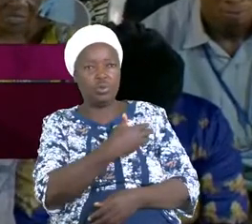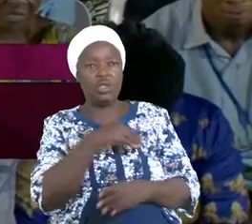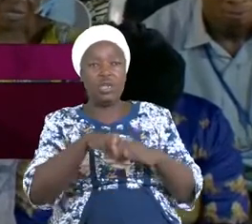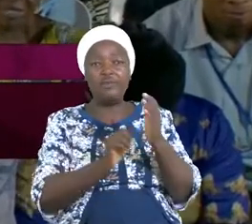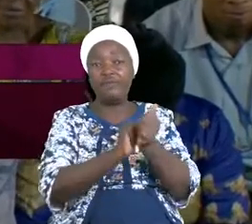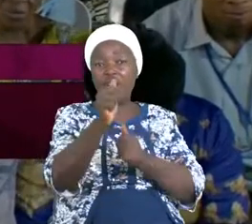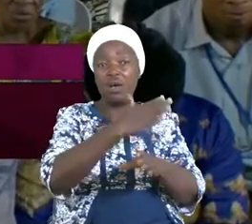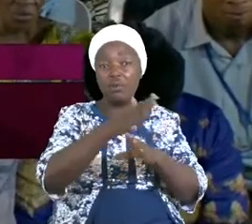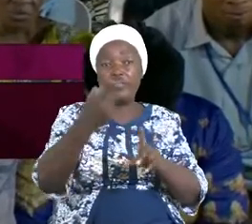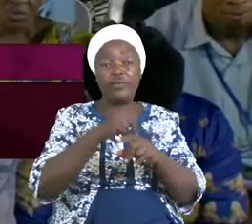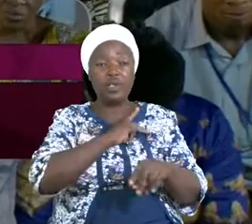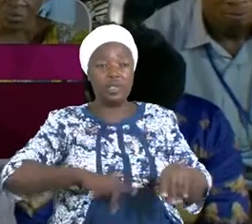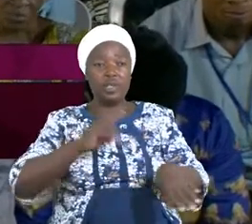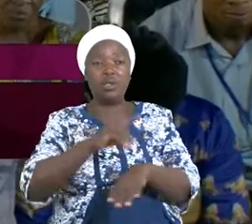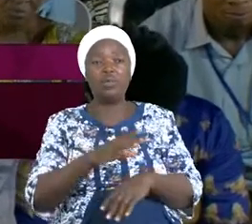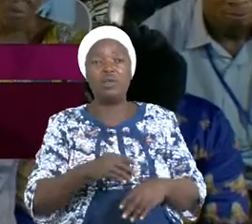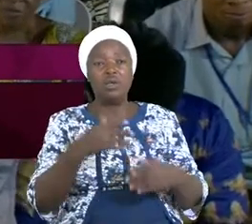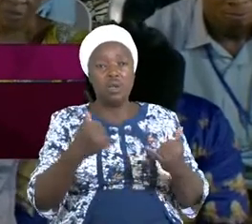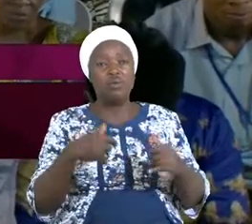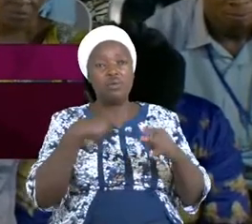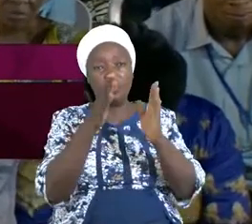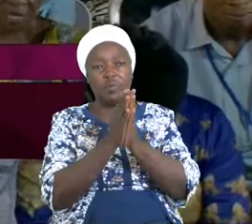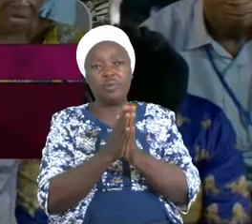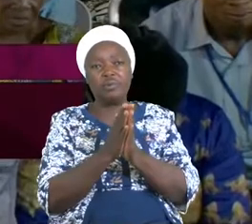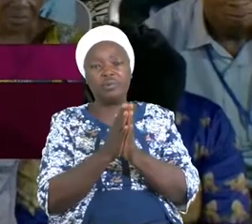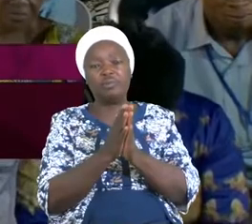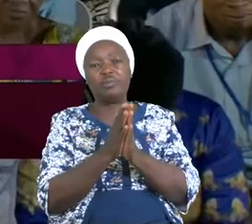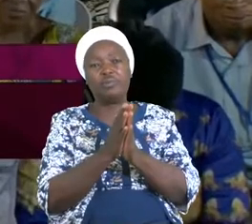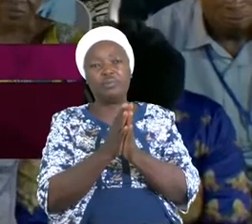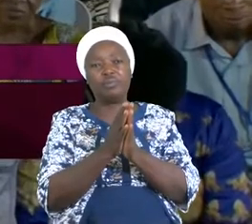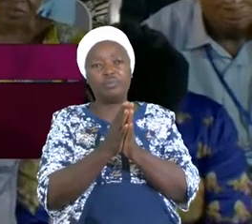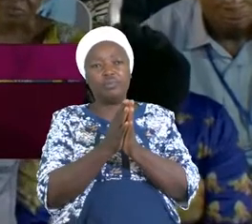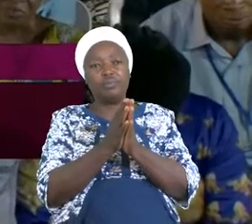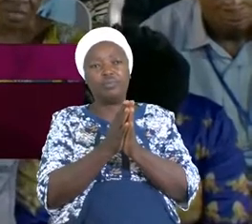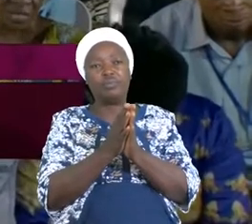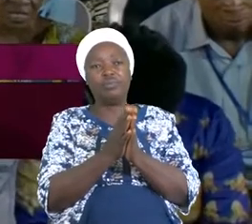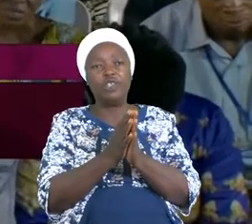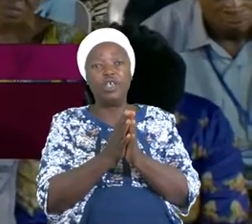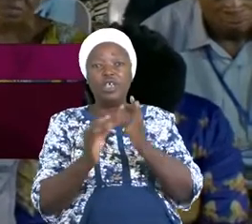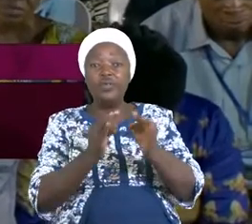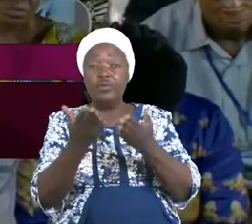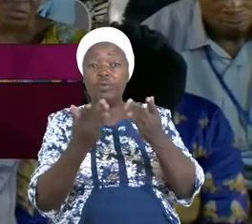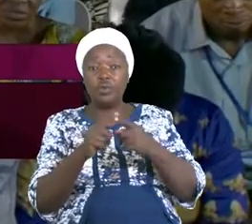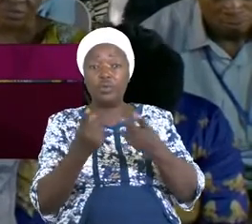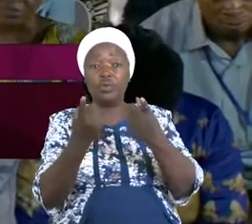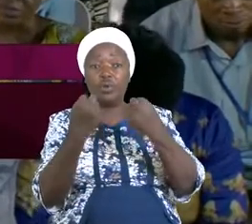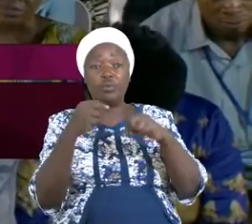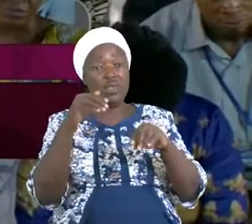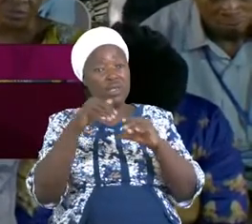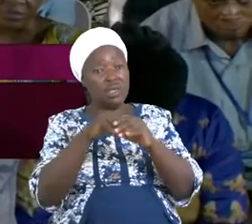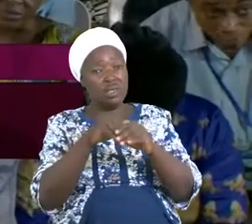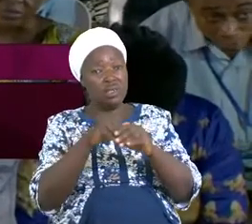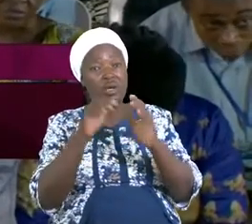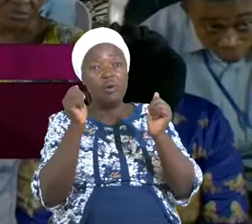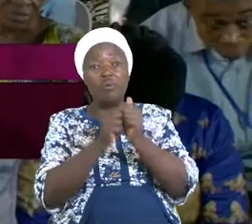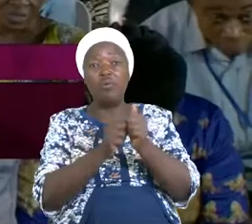kingdom. Heads bowed and eyes closed. If you want to come in with this